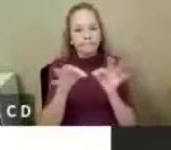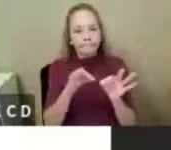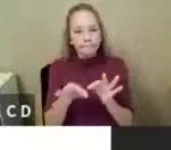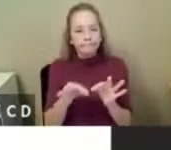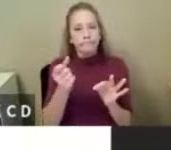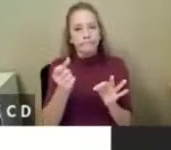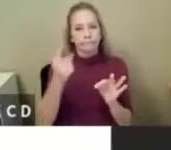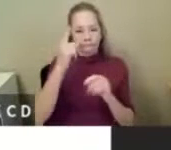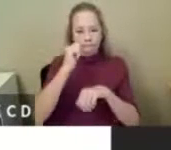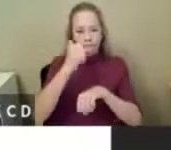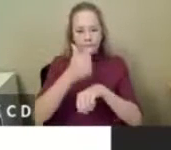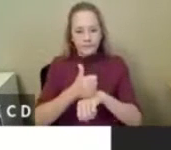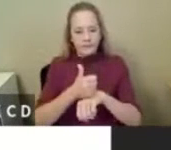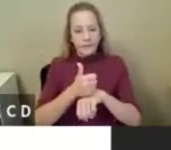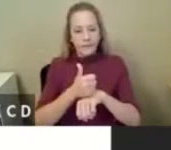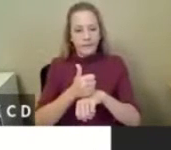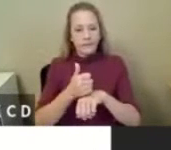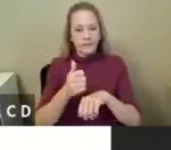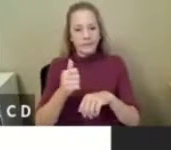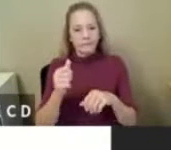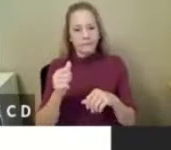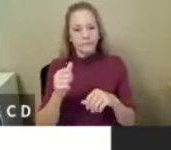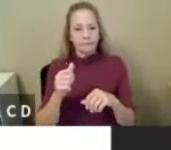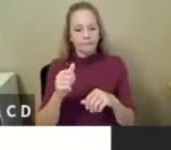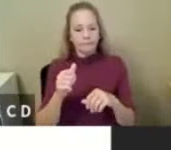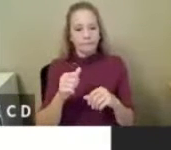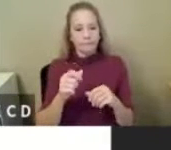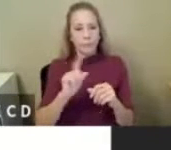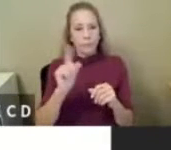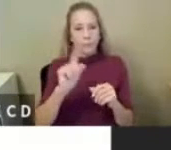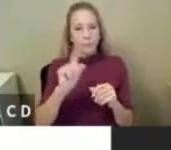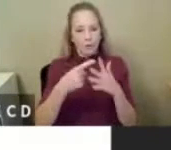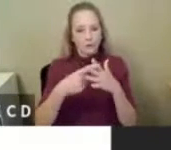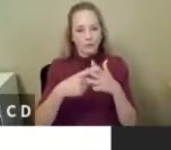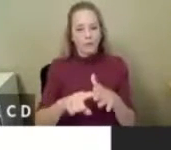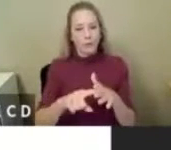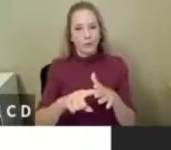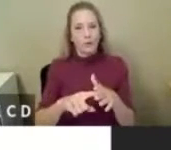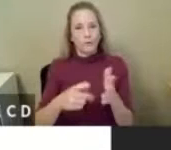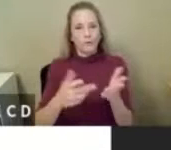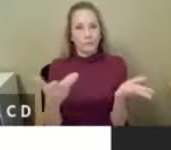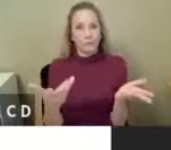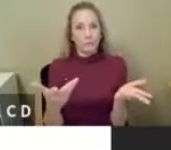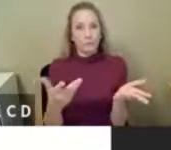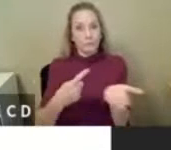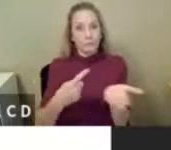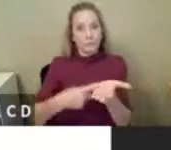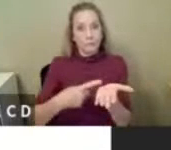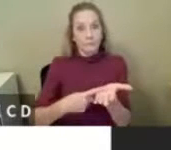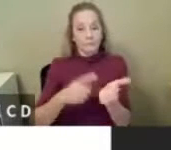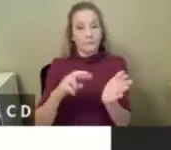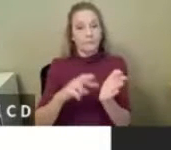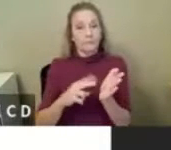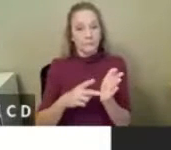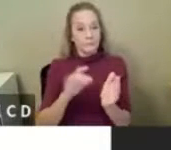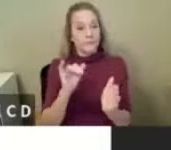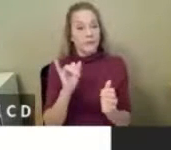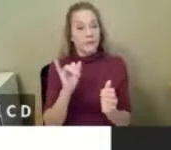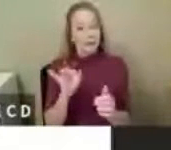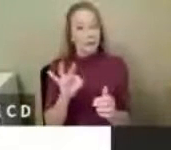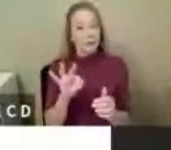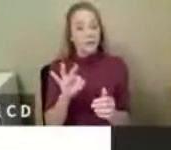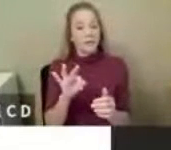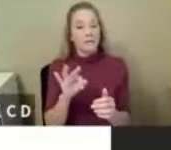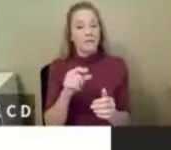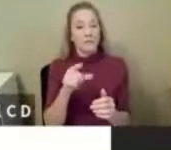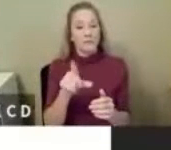of almost a very well-defined entry point for the discussion, meaning that if everything lined up and we weren't going to follow it,